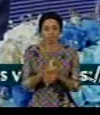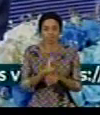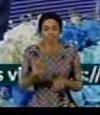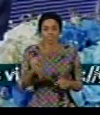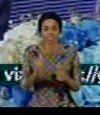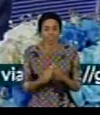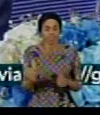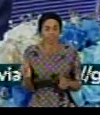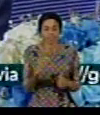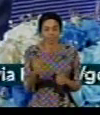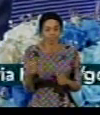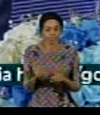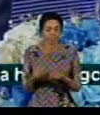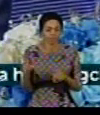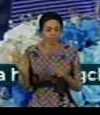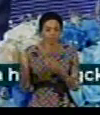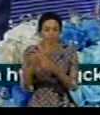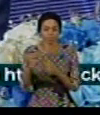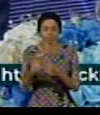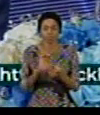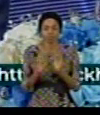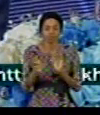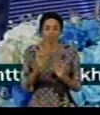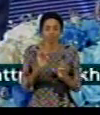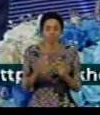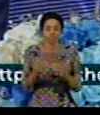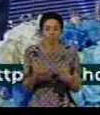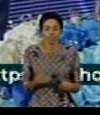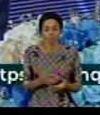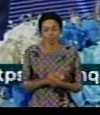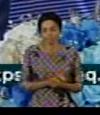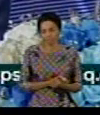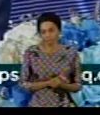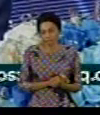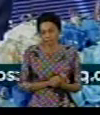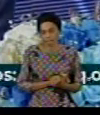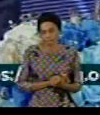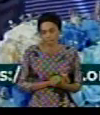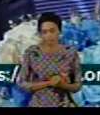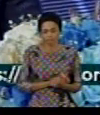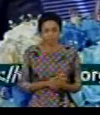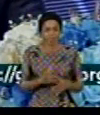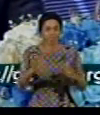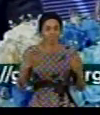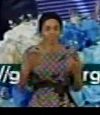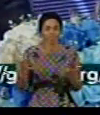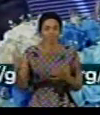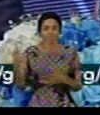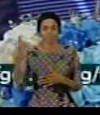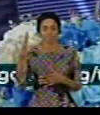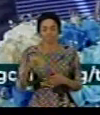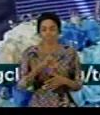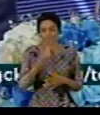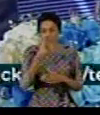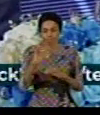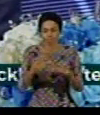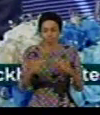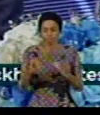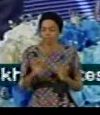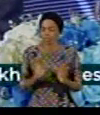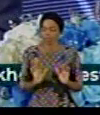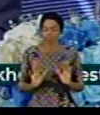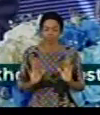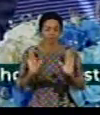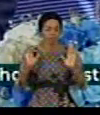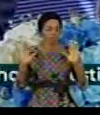we take you first to the social media quickly. Media, the great things the Lord is doing, it's so marvelous. This